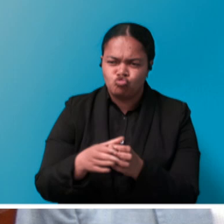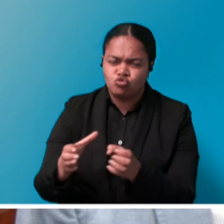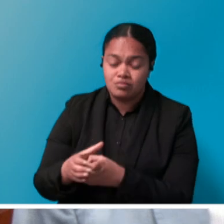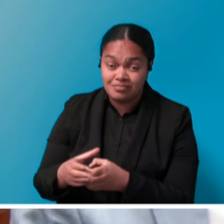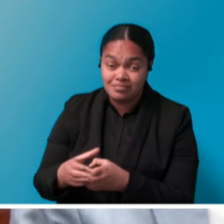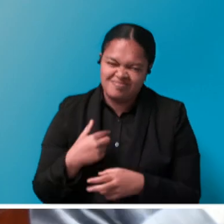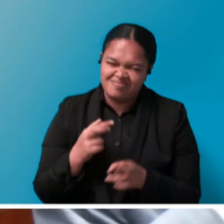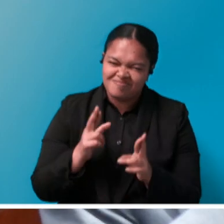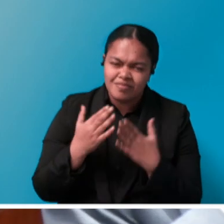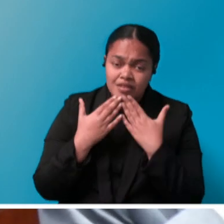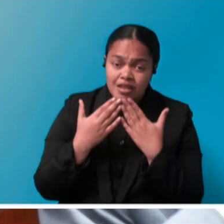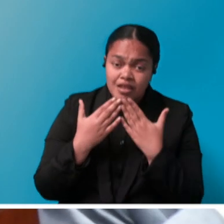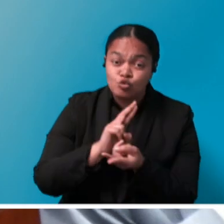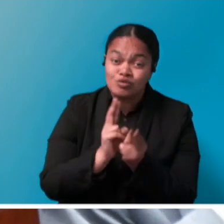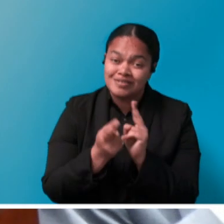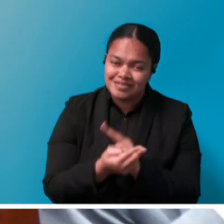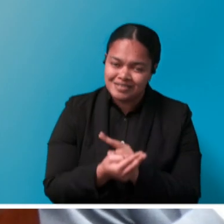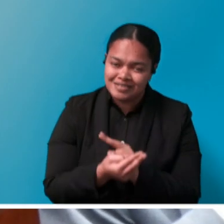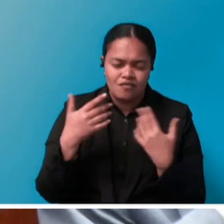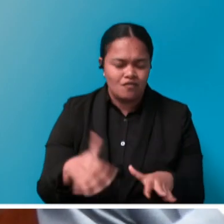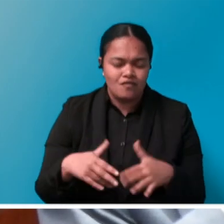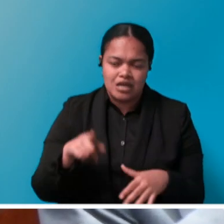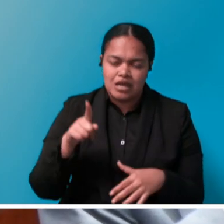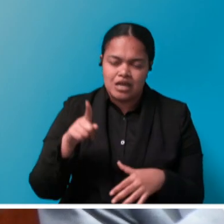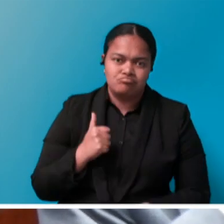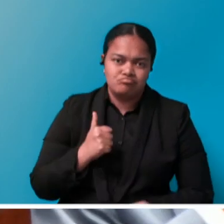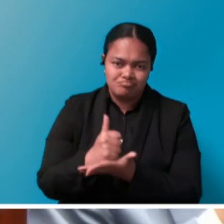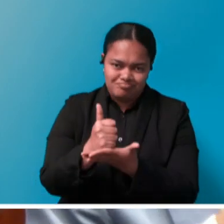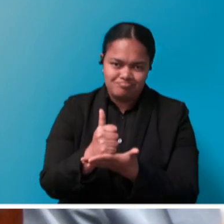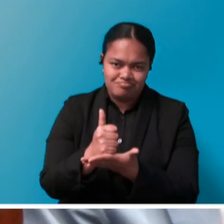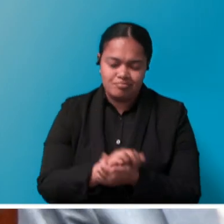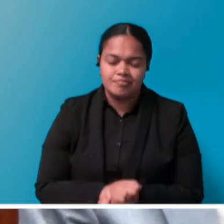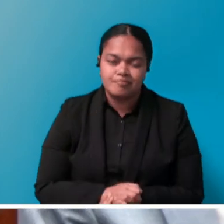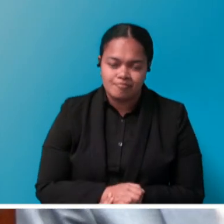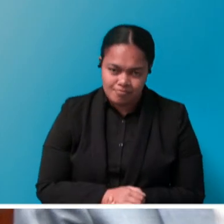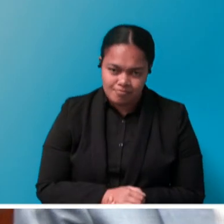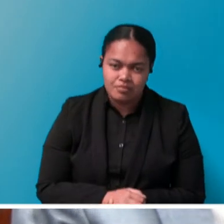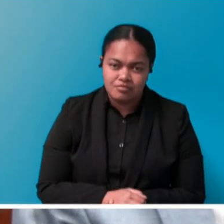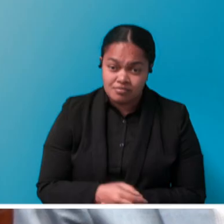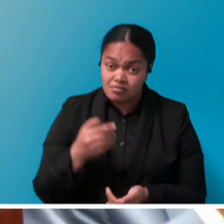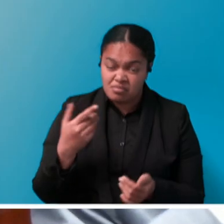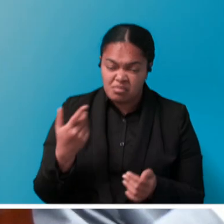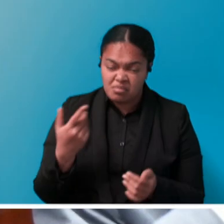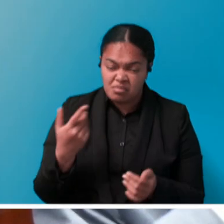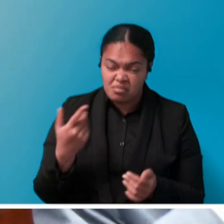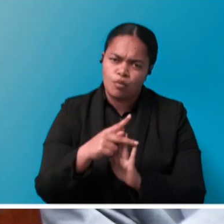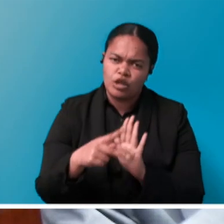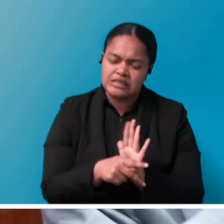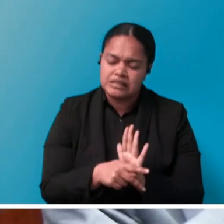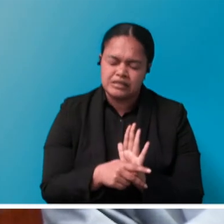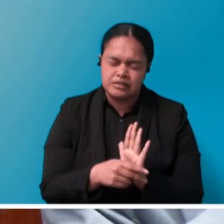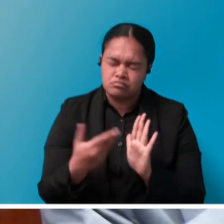thank UNICEF for their technical support in this process. Mr. Speaker, this policy is built on simple